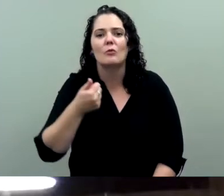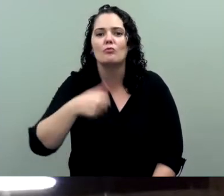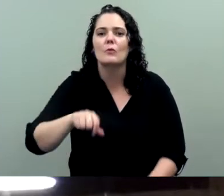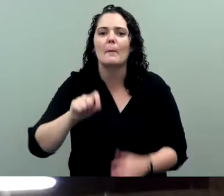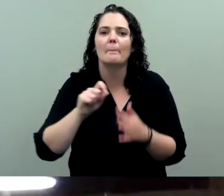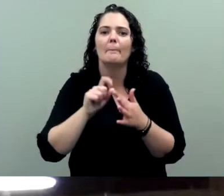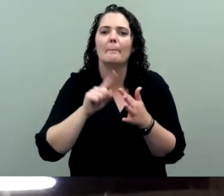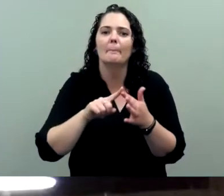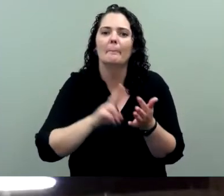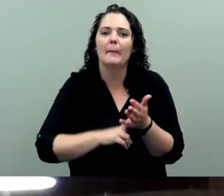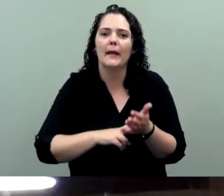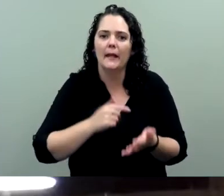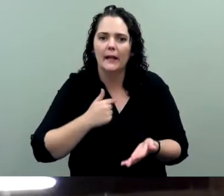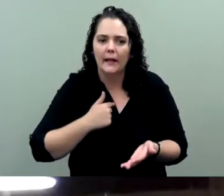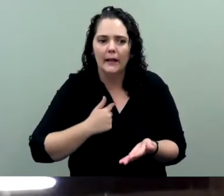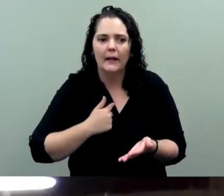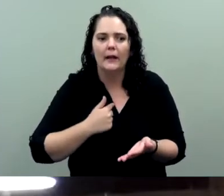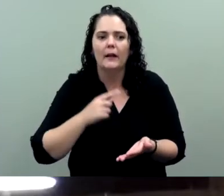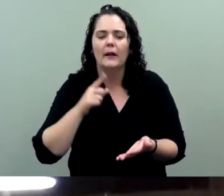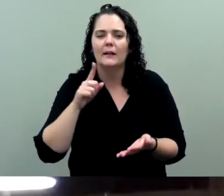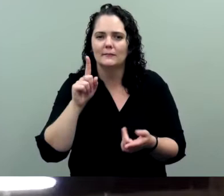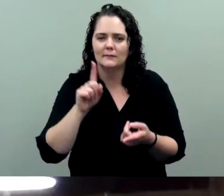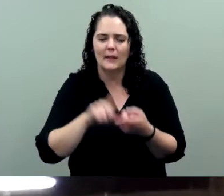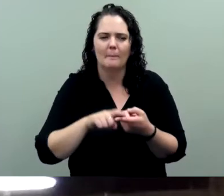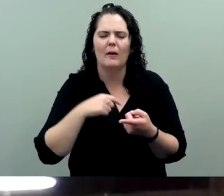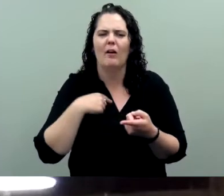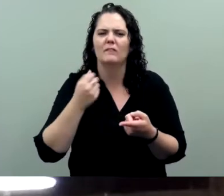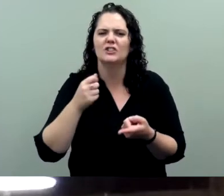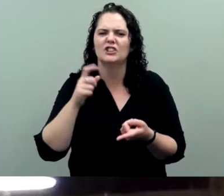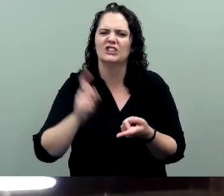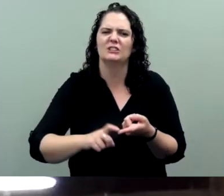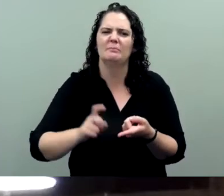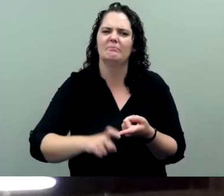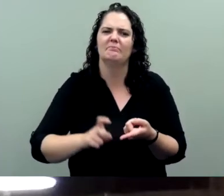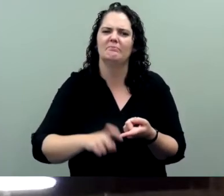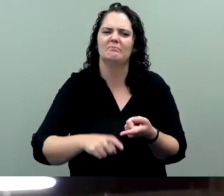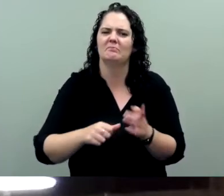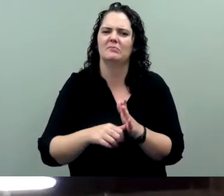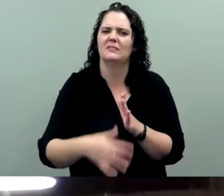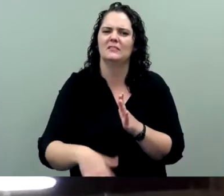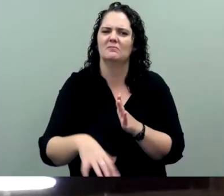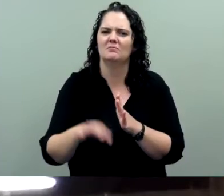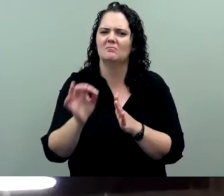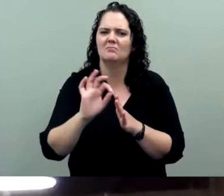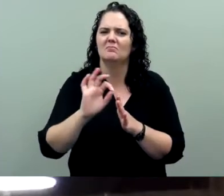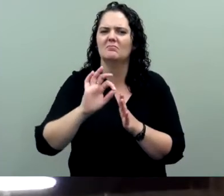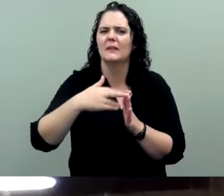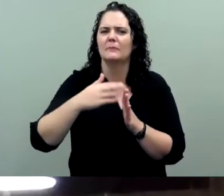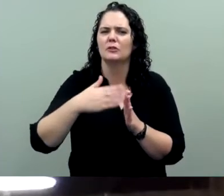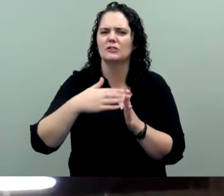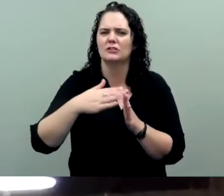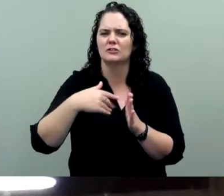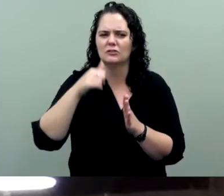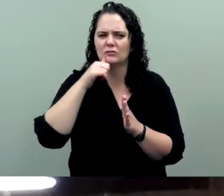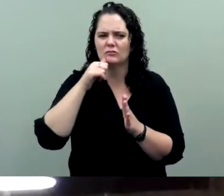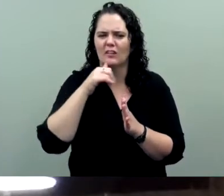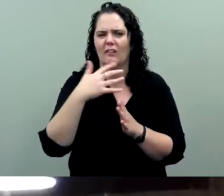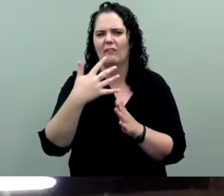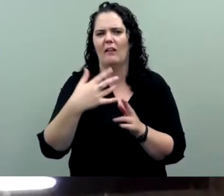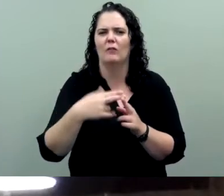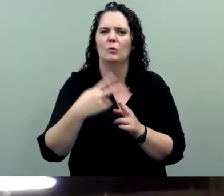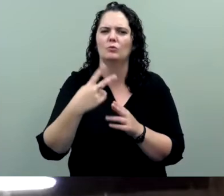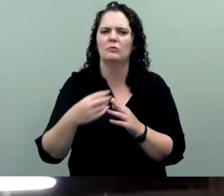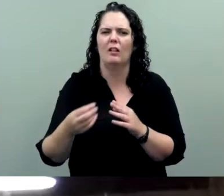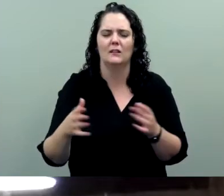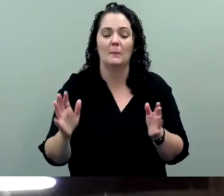going to use some small cheap brushes. These are, you know, you get 5 of these for $2 down at the Chinatown markets. So I'm